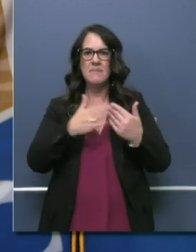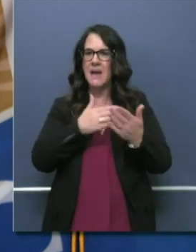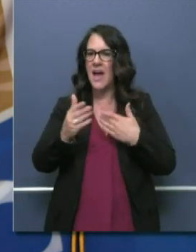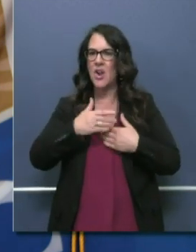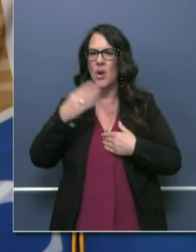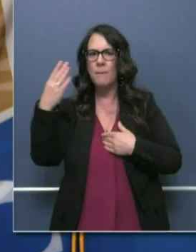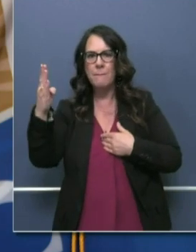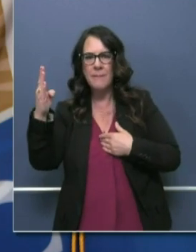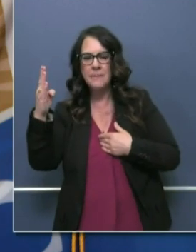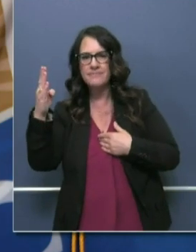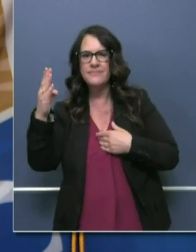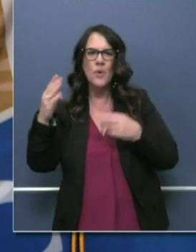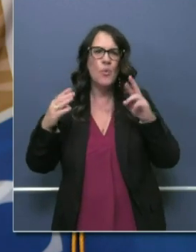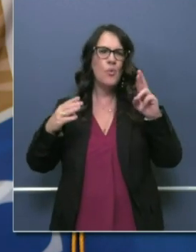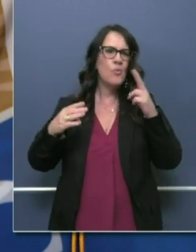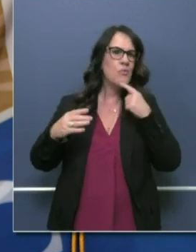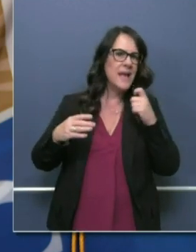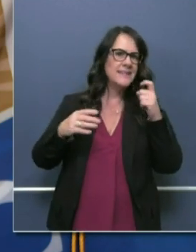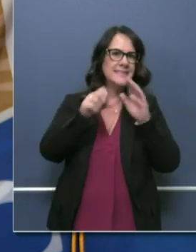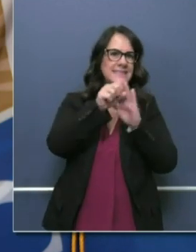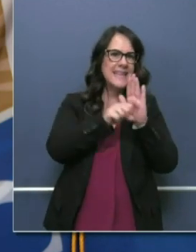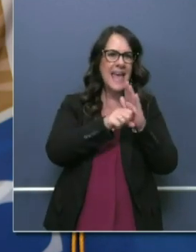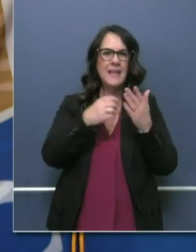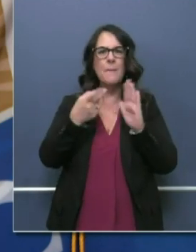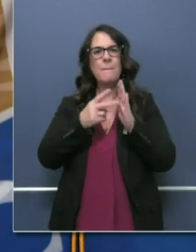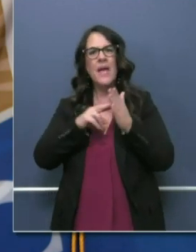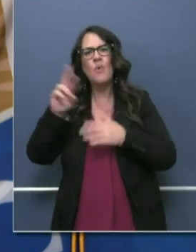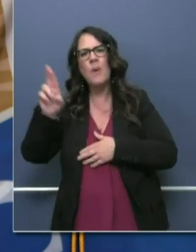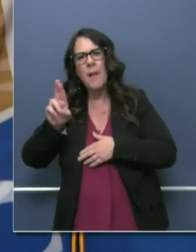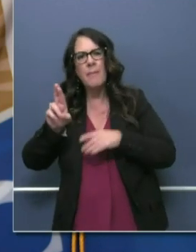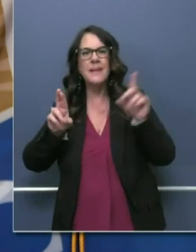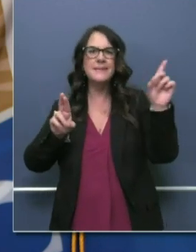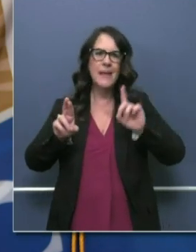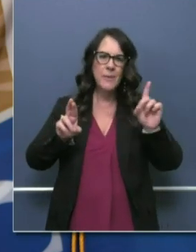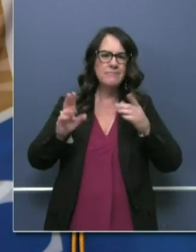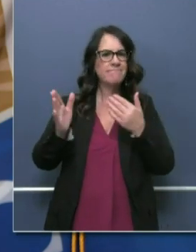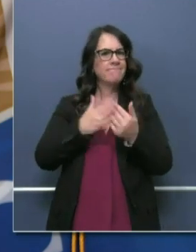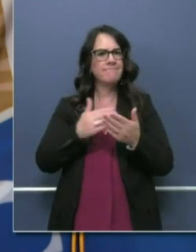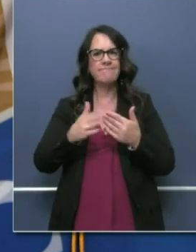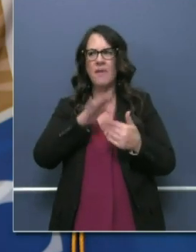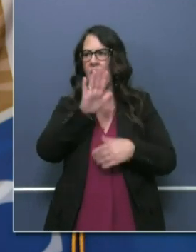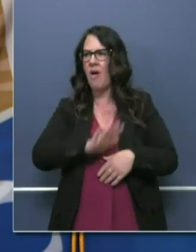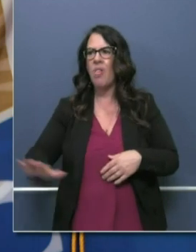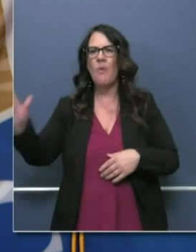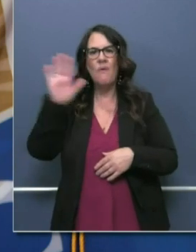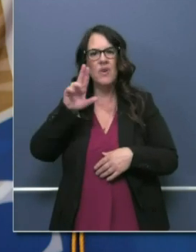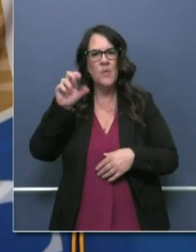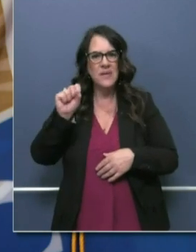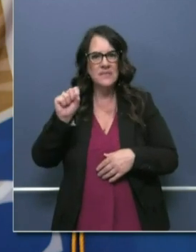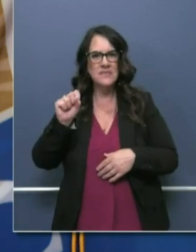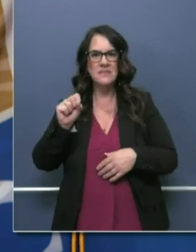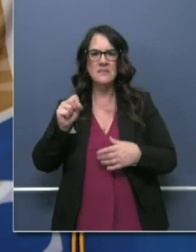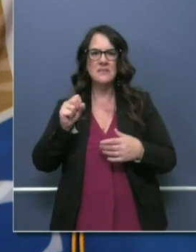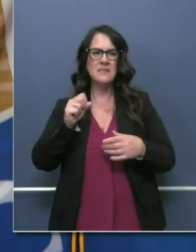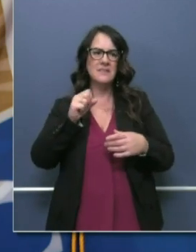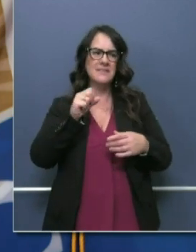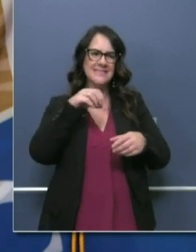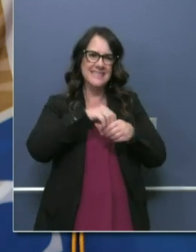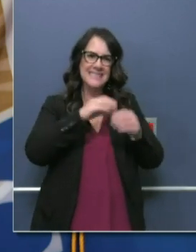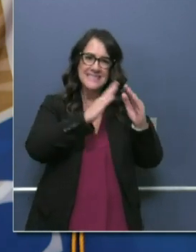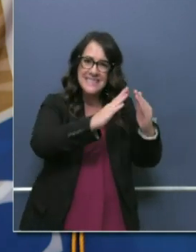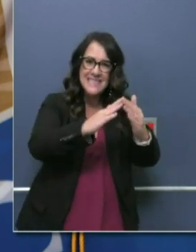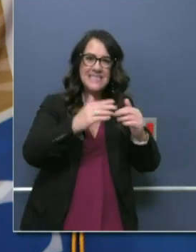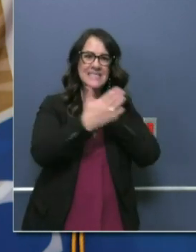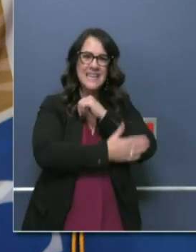states, all across the United States of America, not just at the state level proper, but the county and city levels as